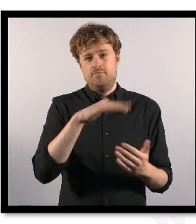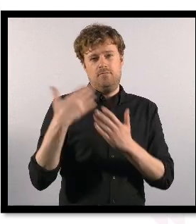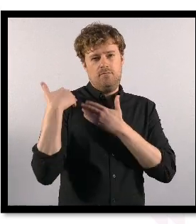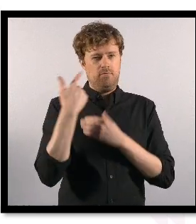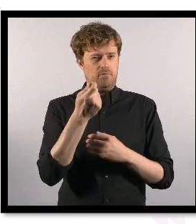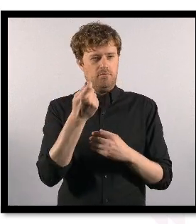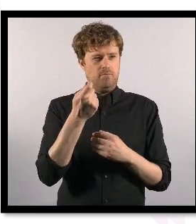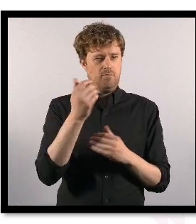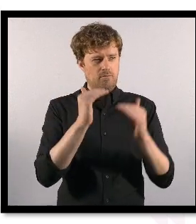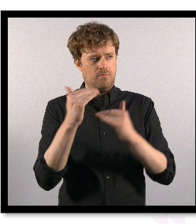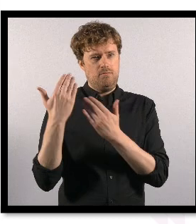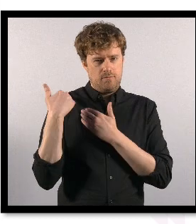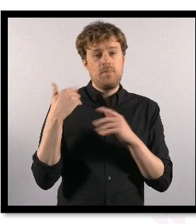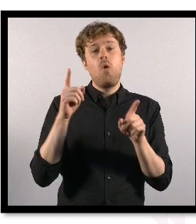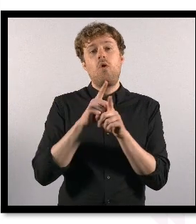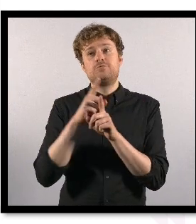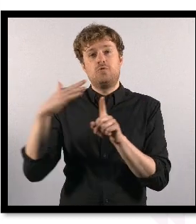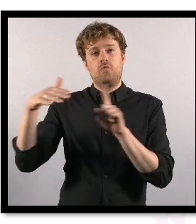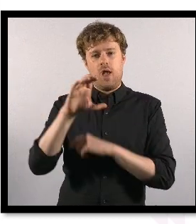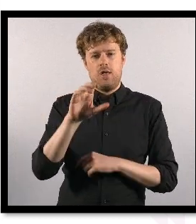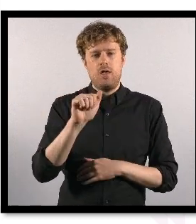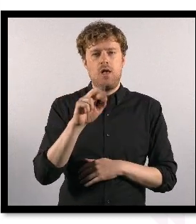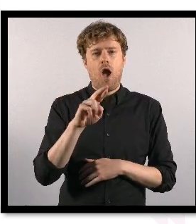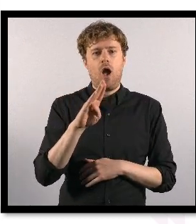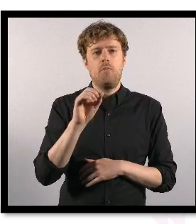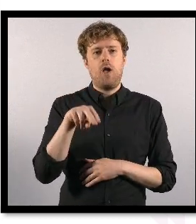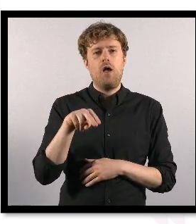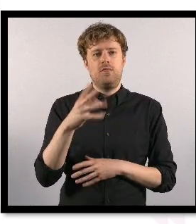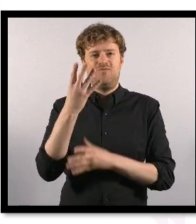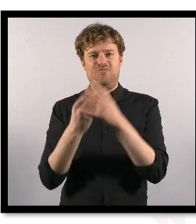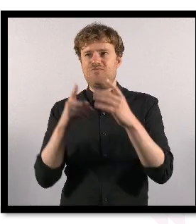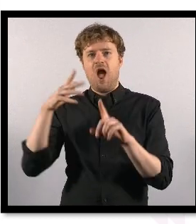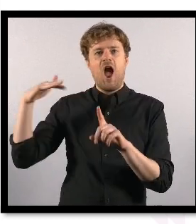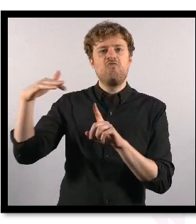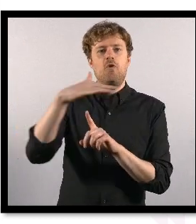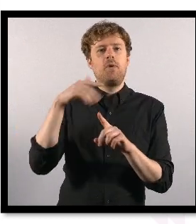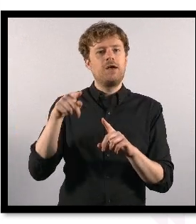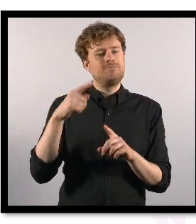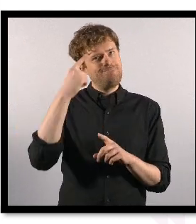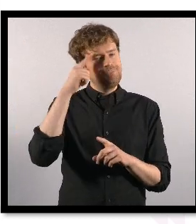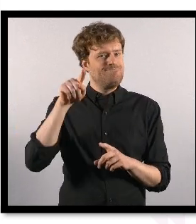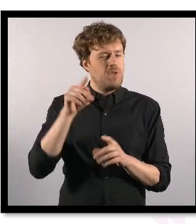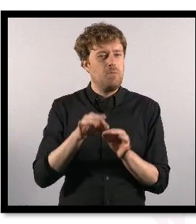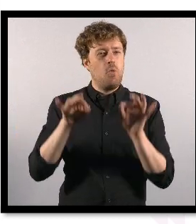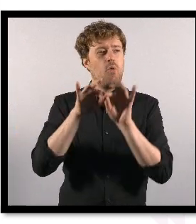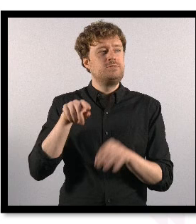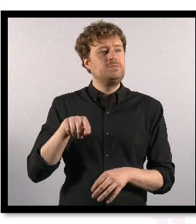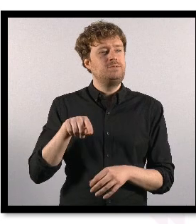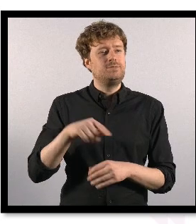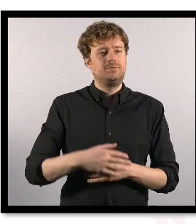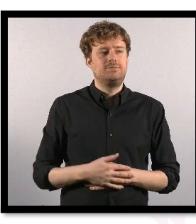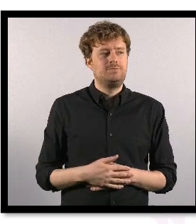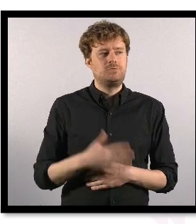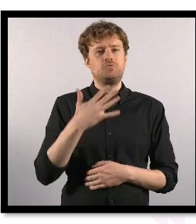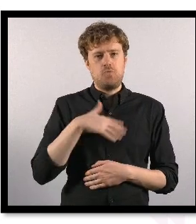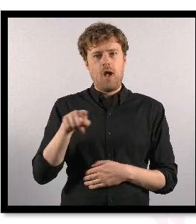is around tooling, around infrastructure provisioning, and secret management. This has been a gap within our ecosystem for a long